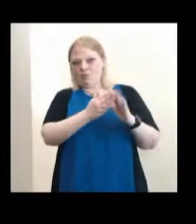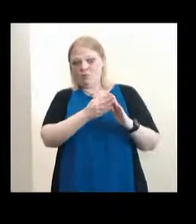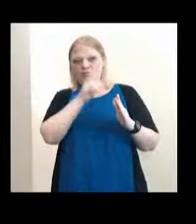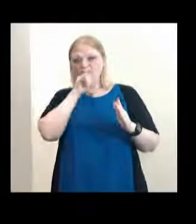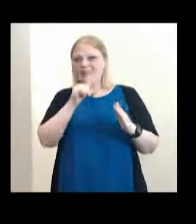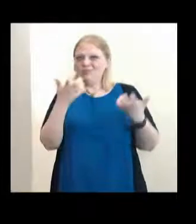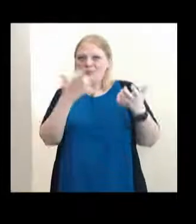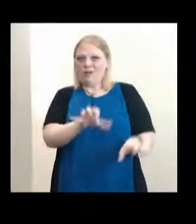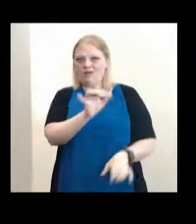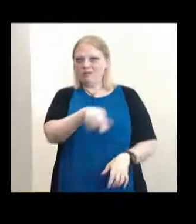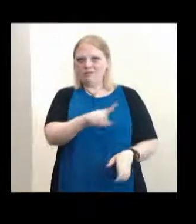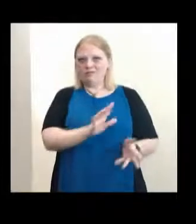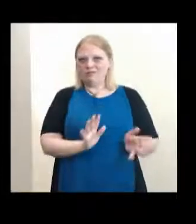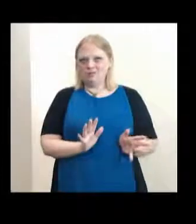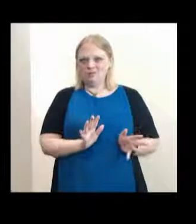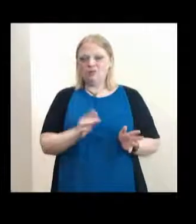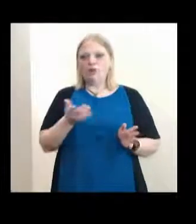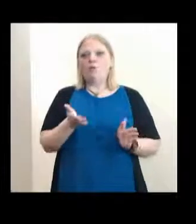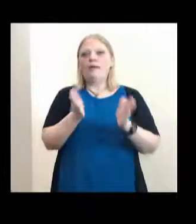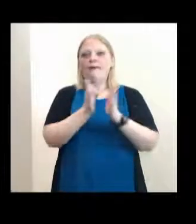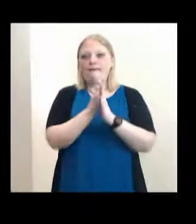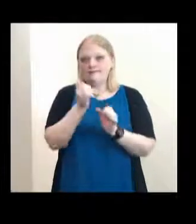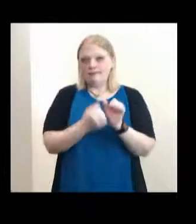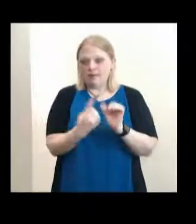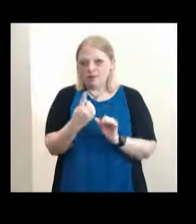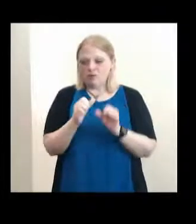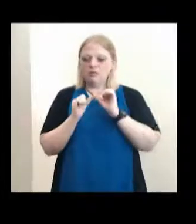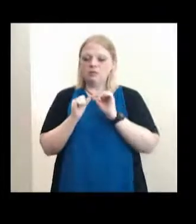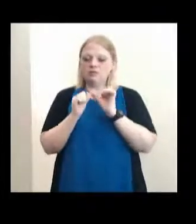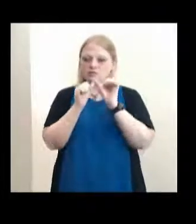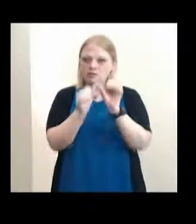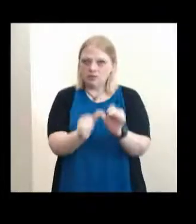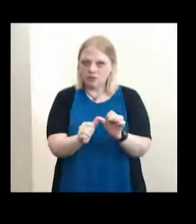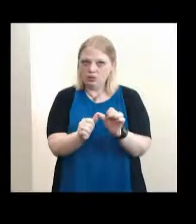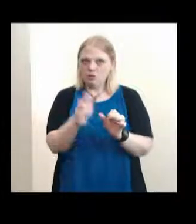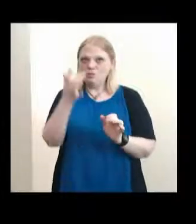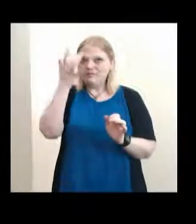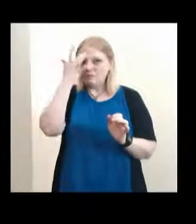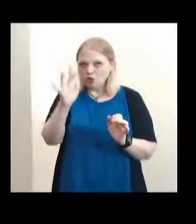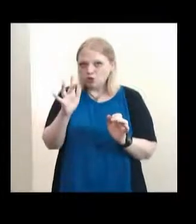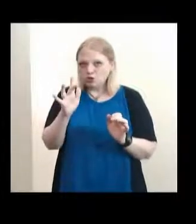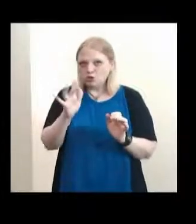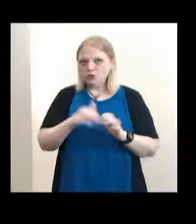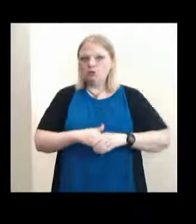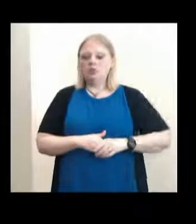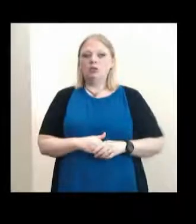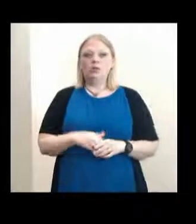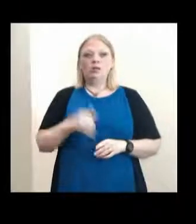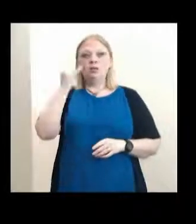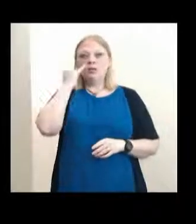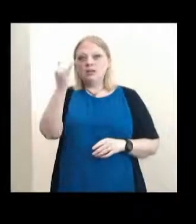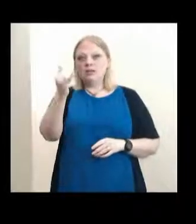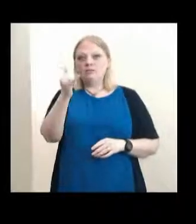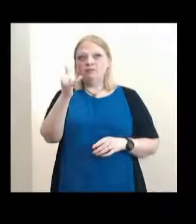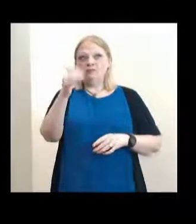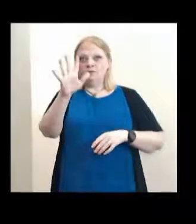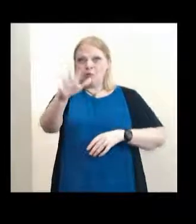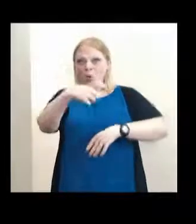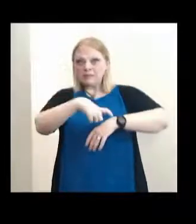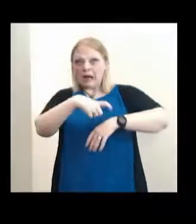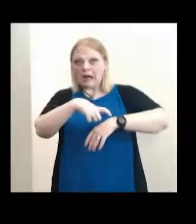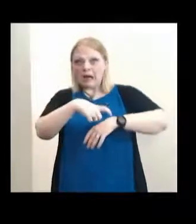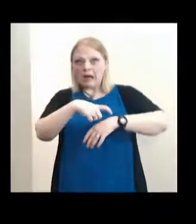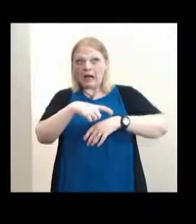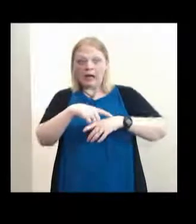want. So we're asking for everyone to continue to be smart about this. If your time has come to get vaccinated and you